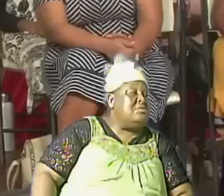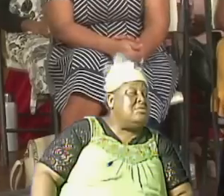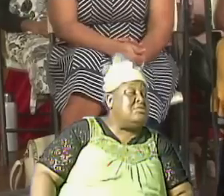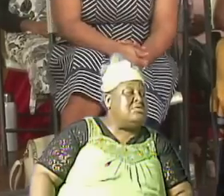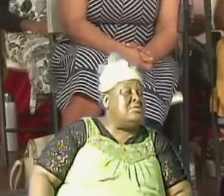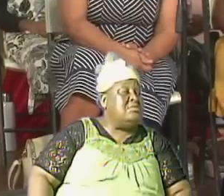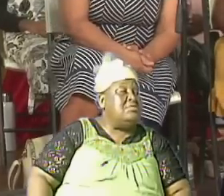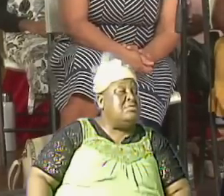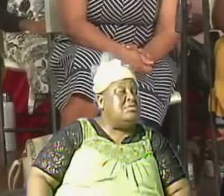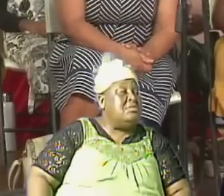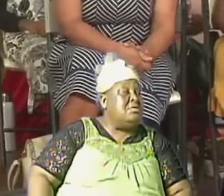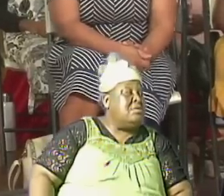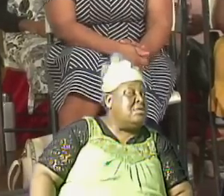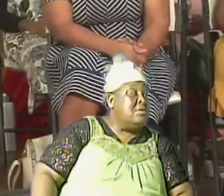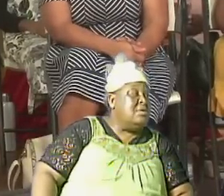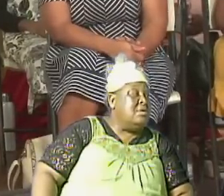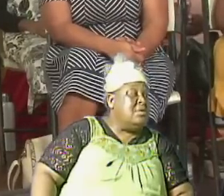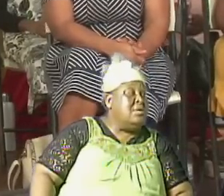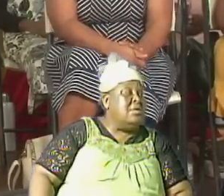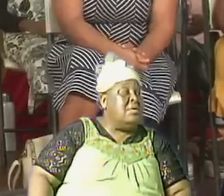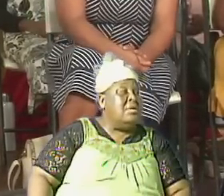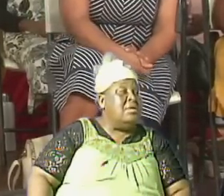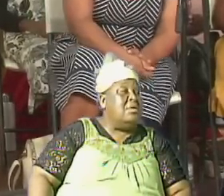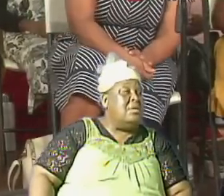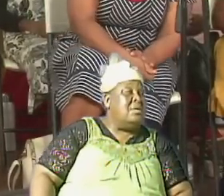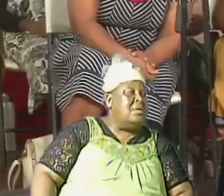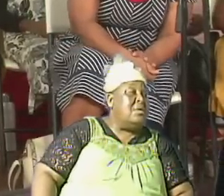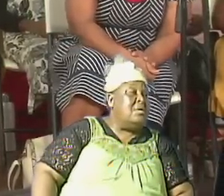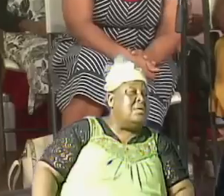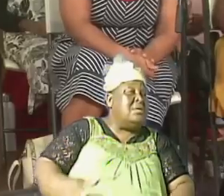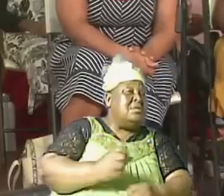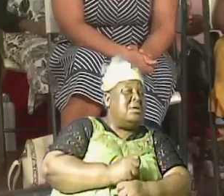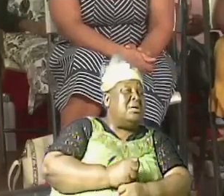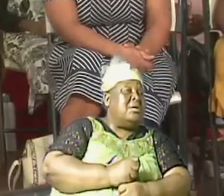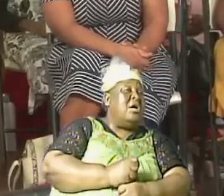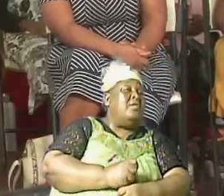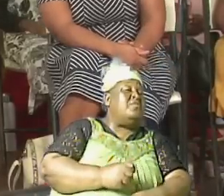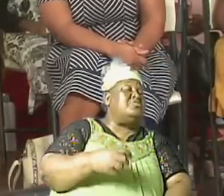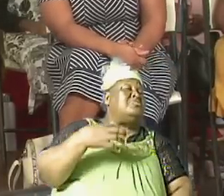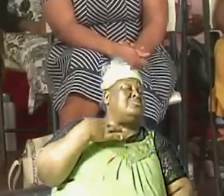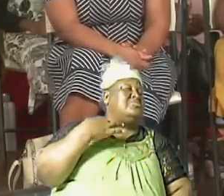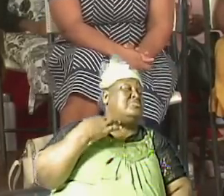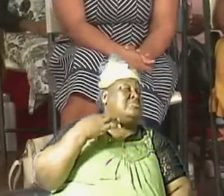My God, I'm so hot. I want to take off my shirt.